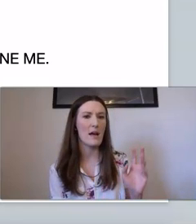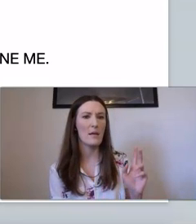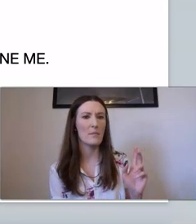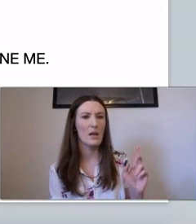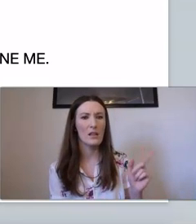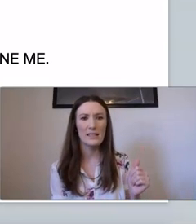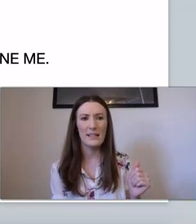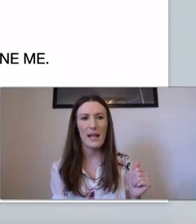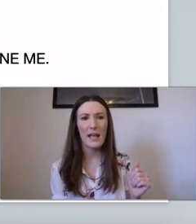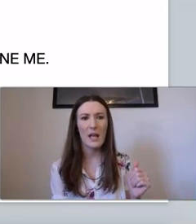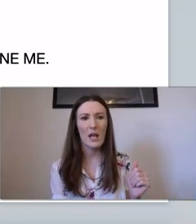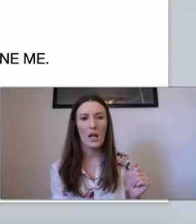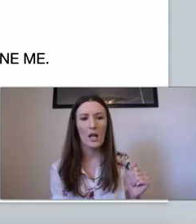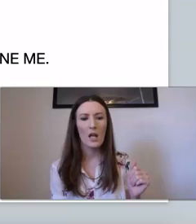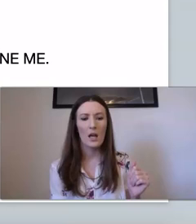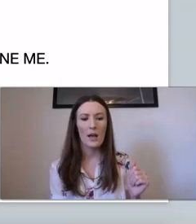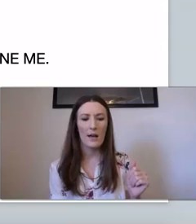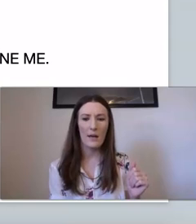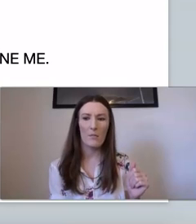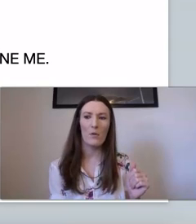as, let's say,